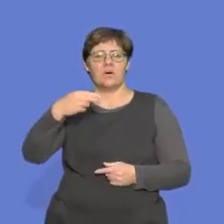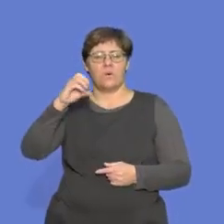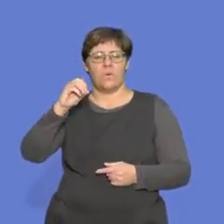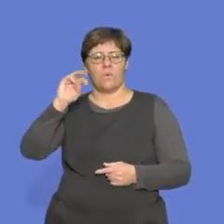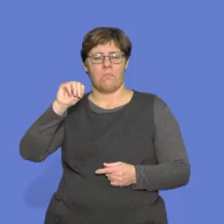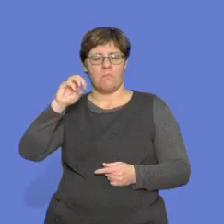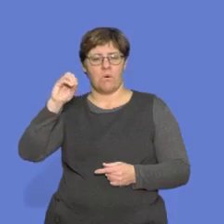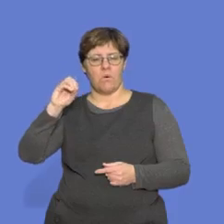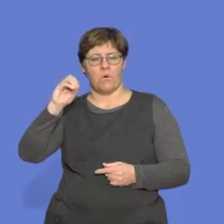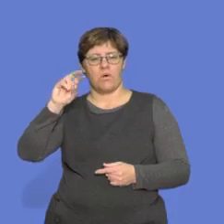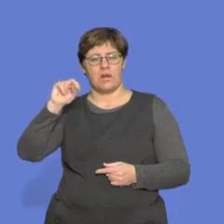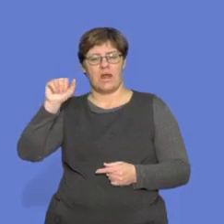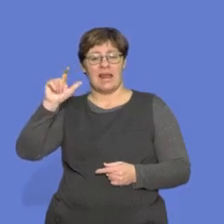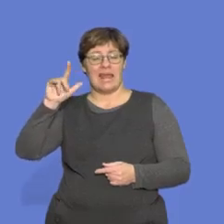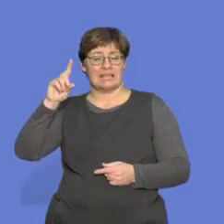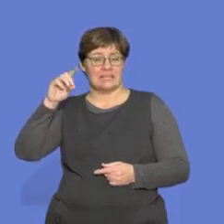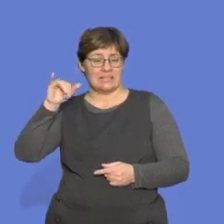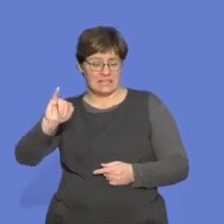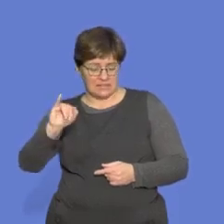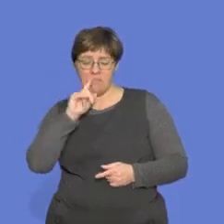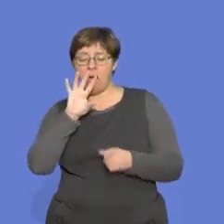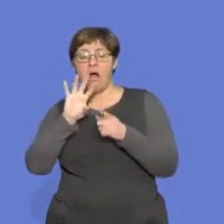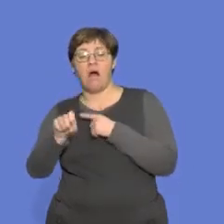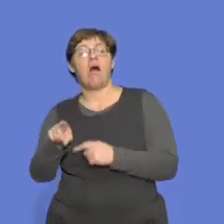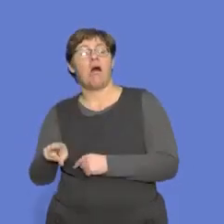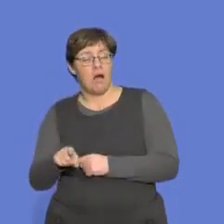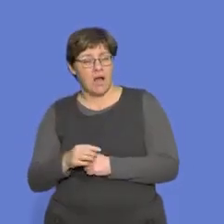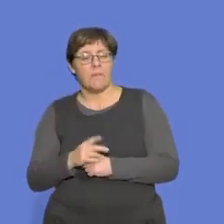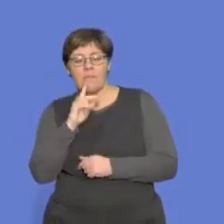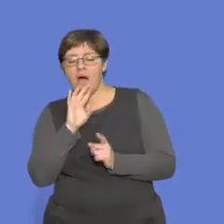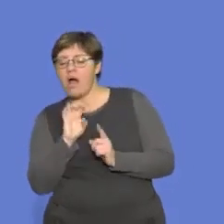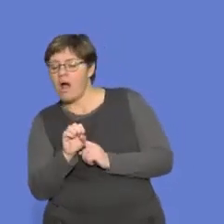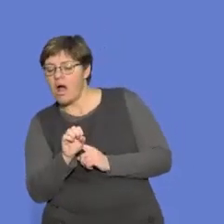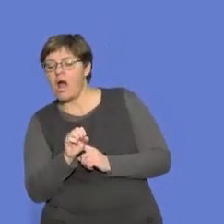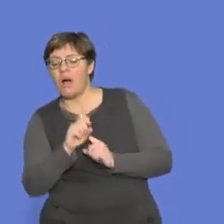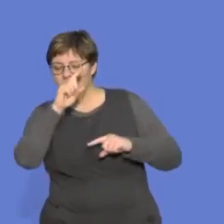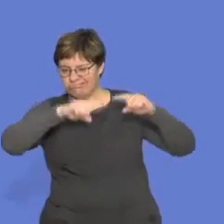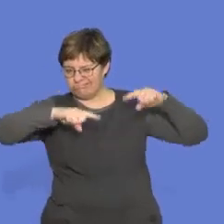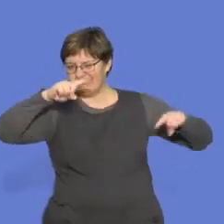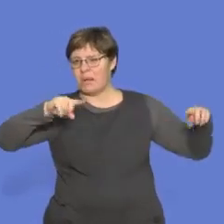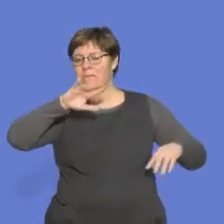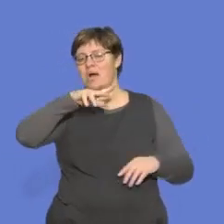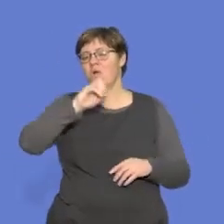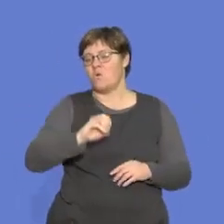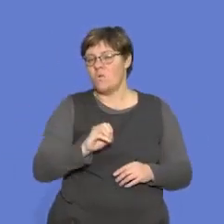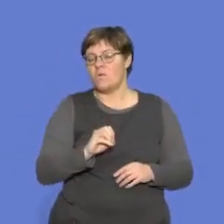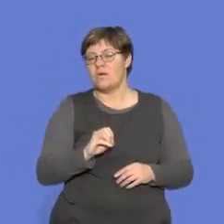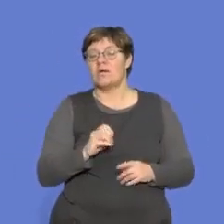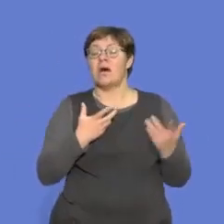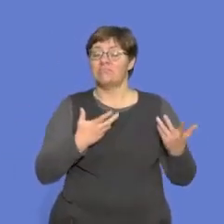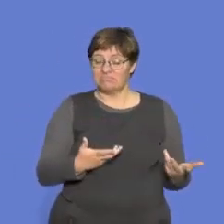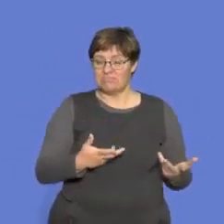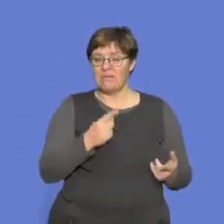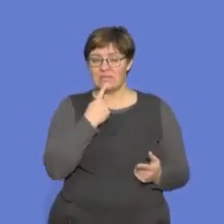are significant in being able to understand the context of our rich biodiversity, which even is supported with, as I mentioned,